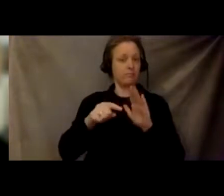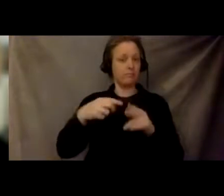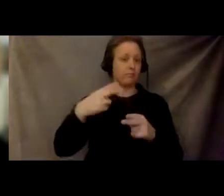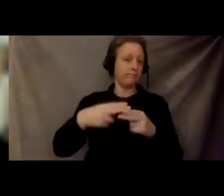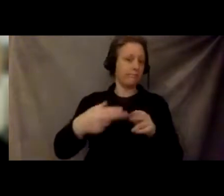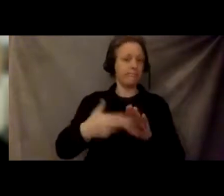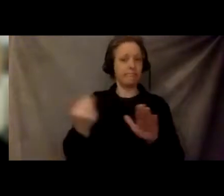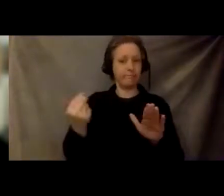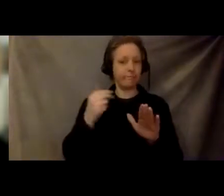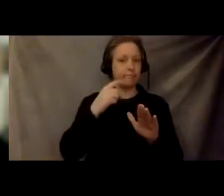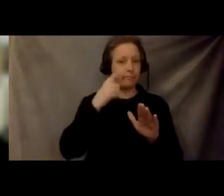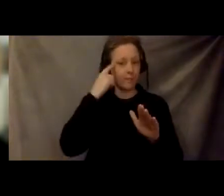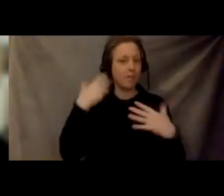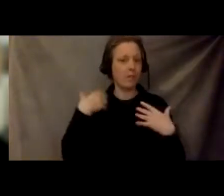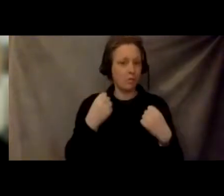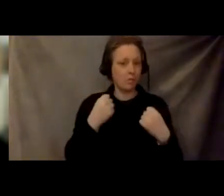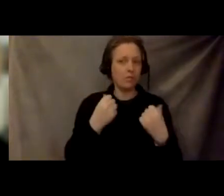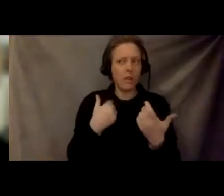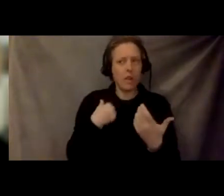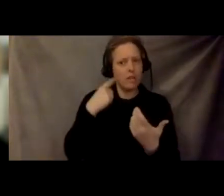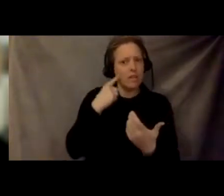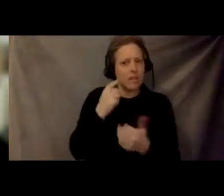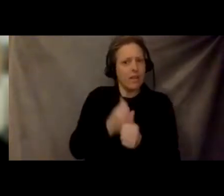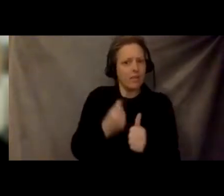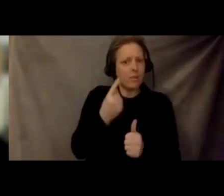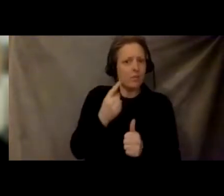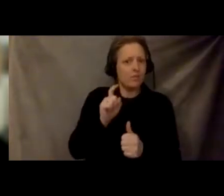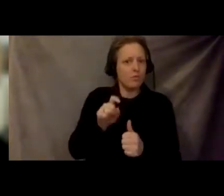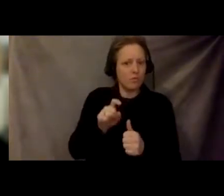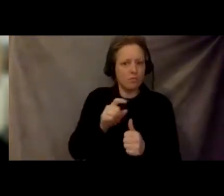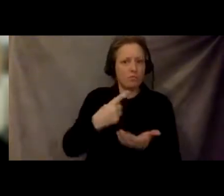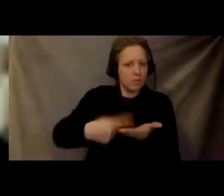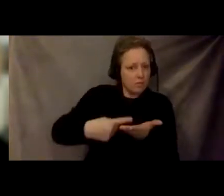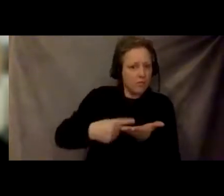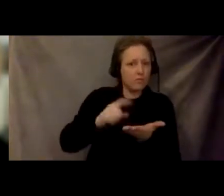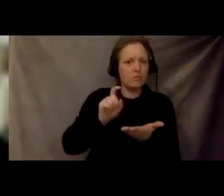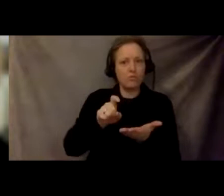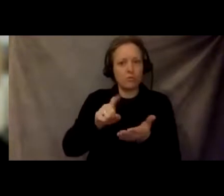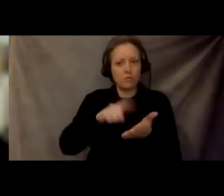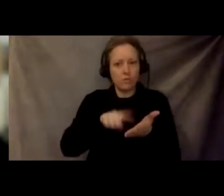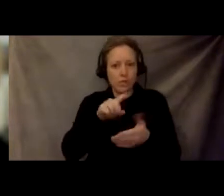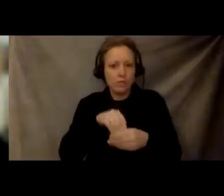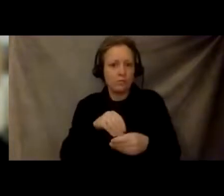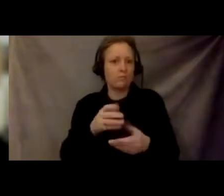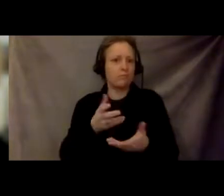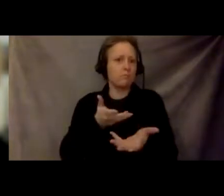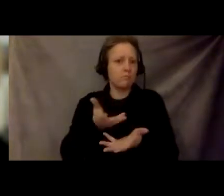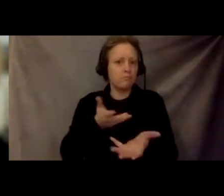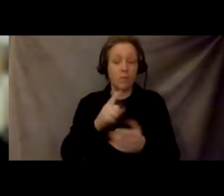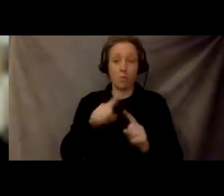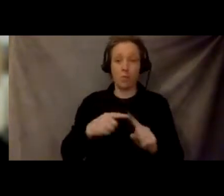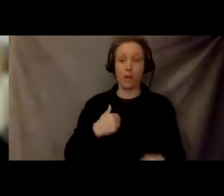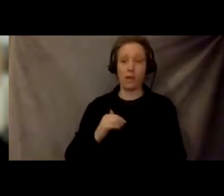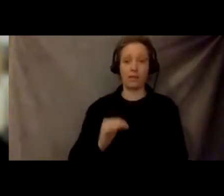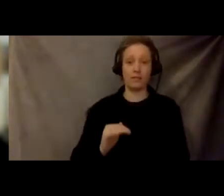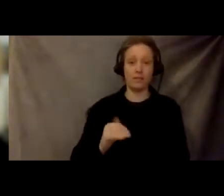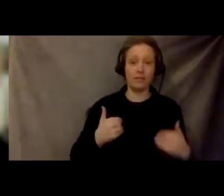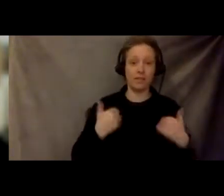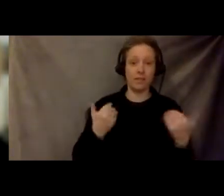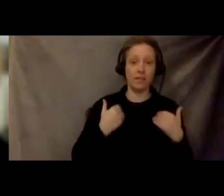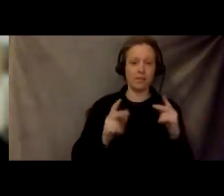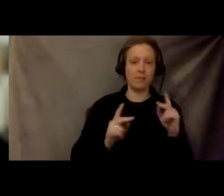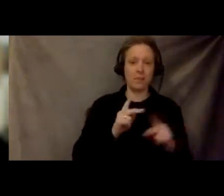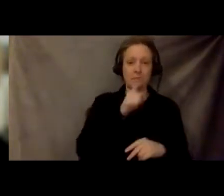and there's no stigma? When I was a kid, you didn't talk about those things because that was meant, oh, there's something strange about you. But no, I mean, that's just